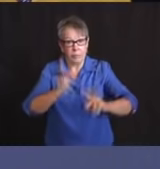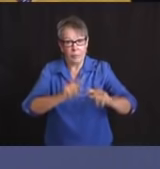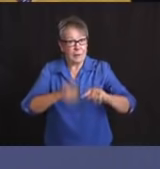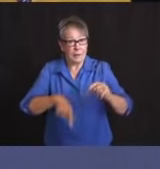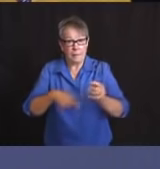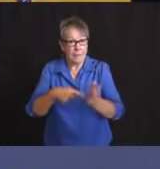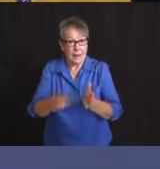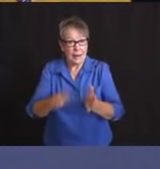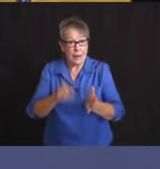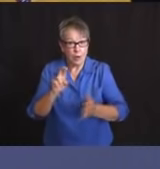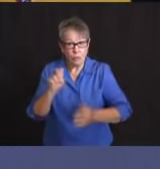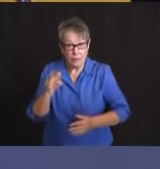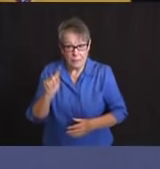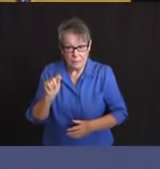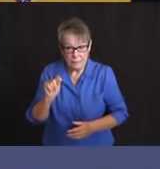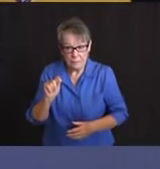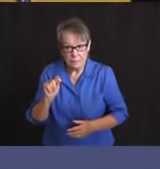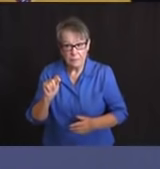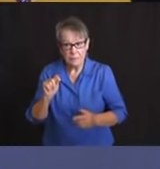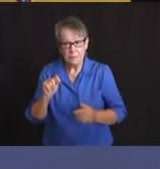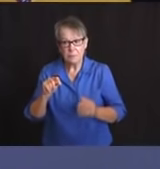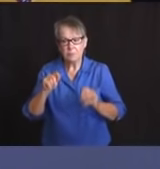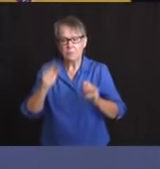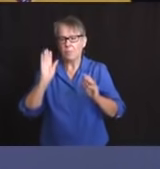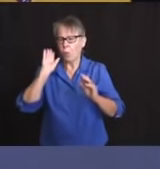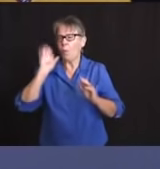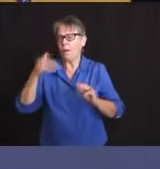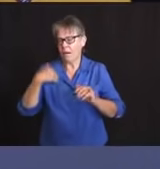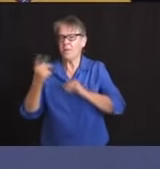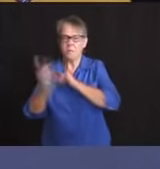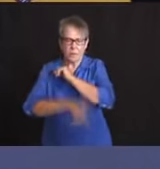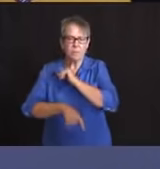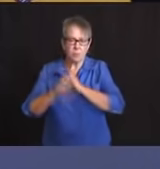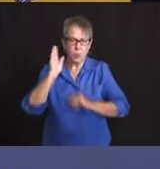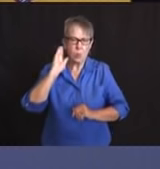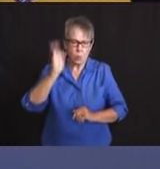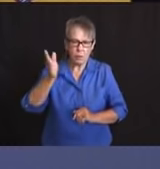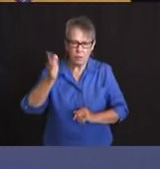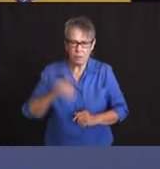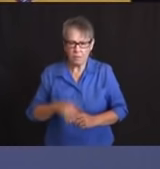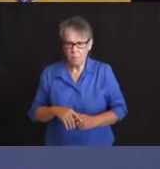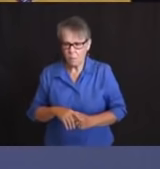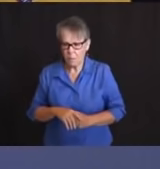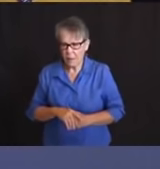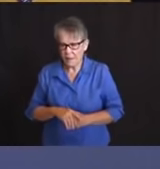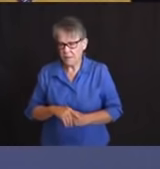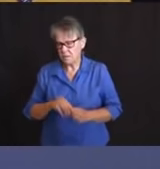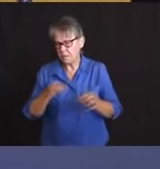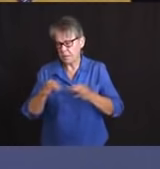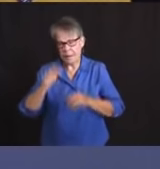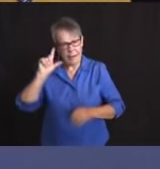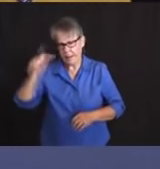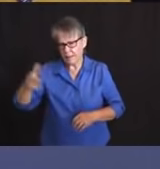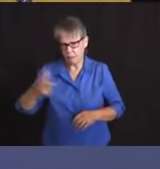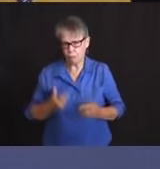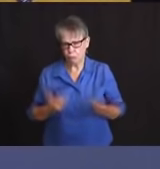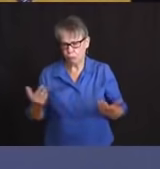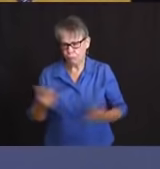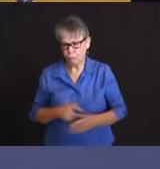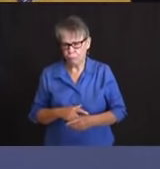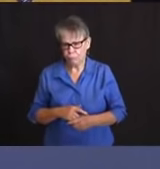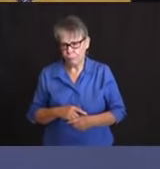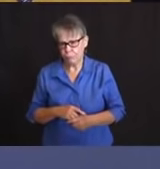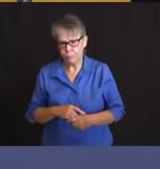Rapid tests were discussed quite at length by Admiral Giroir and his colleagues